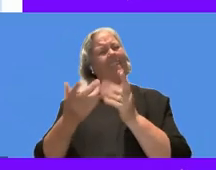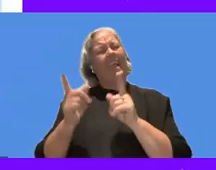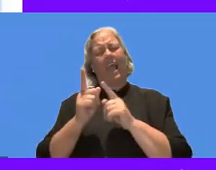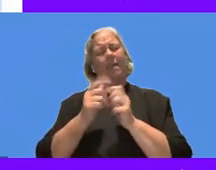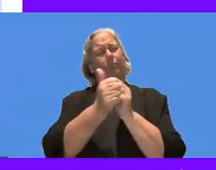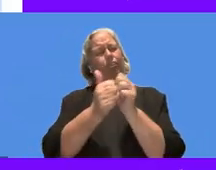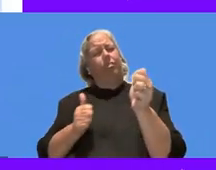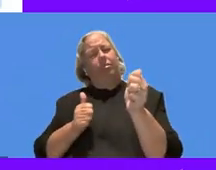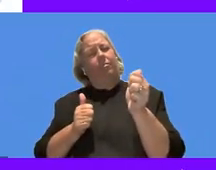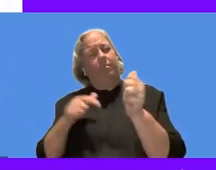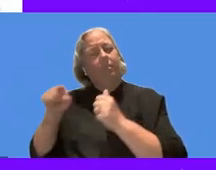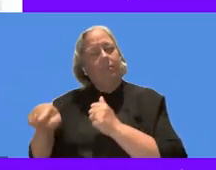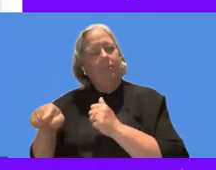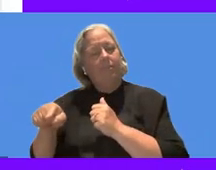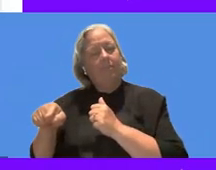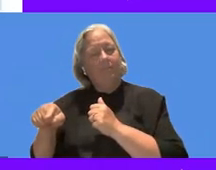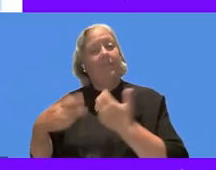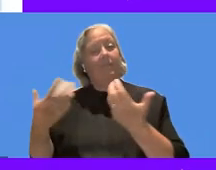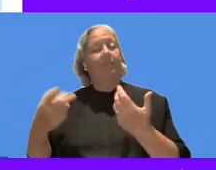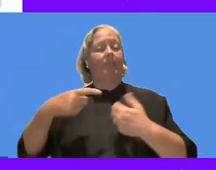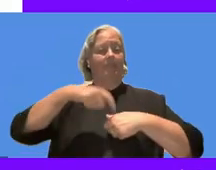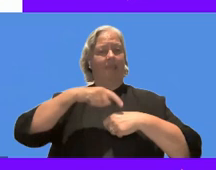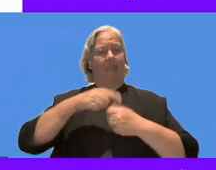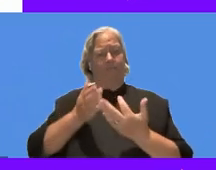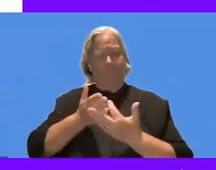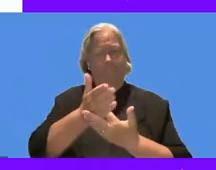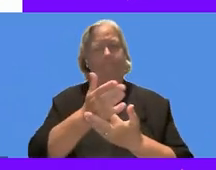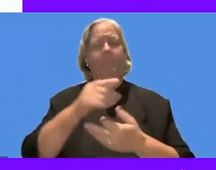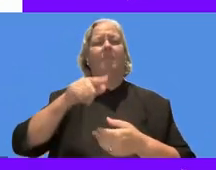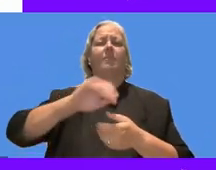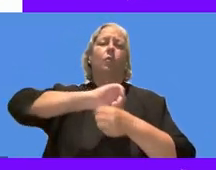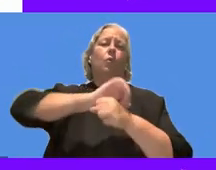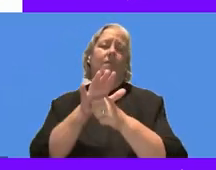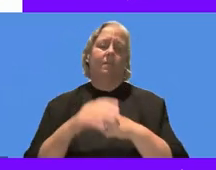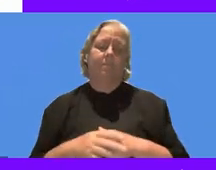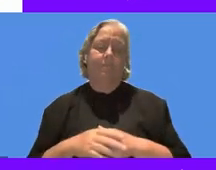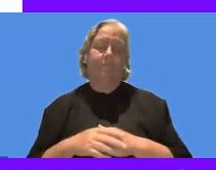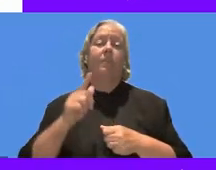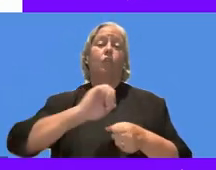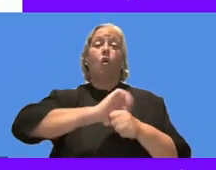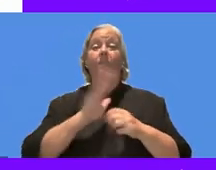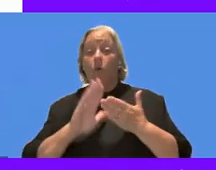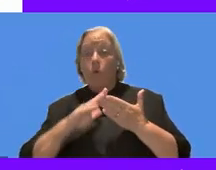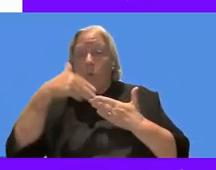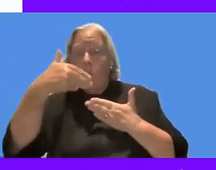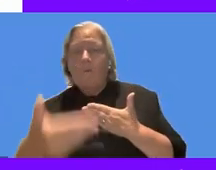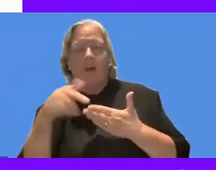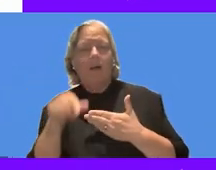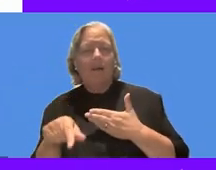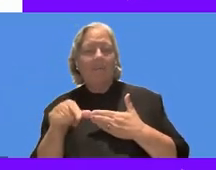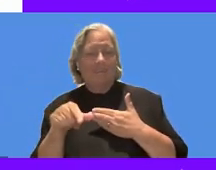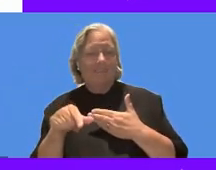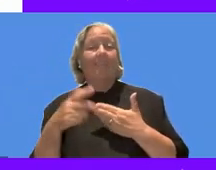to the pandemic in this case. Therefore, accelerating the COVID-19 recovery and full implementation of the 2030